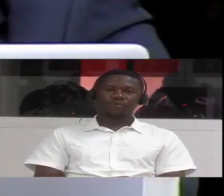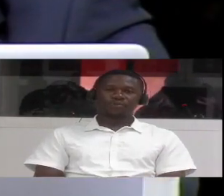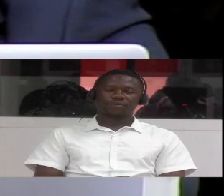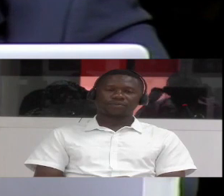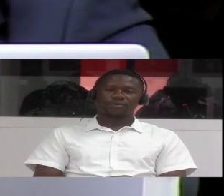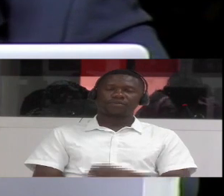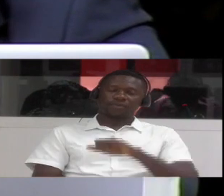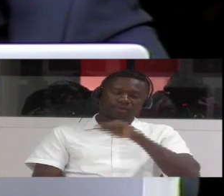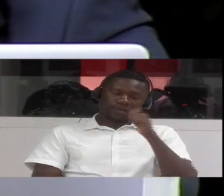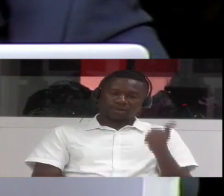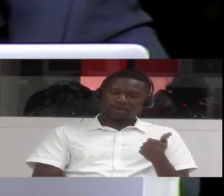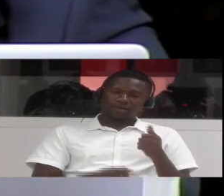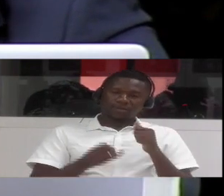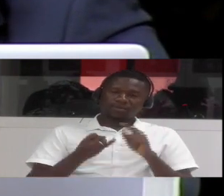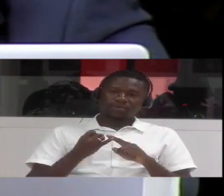And